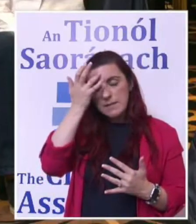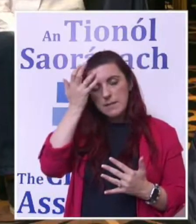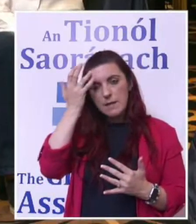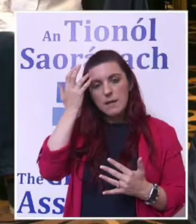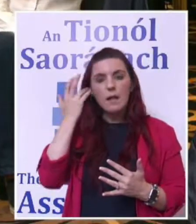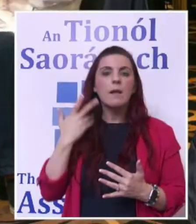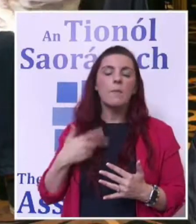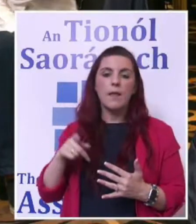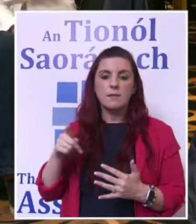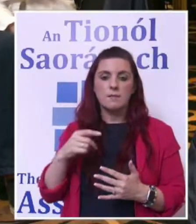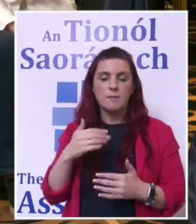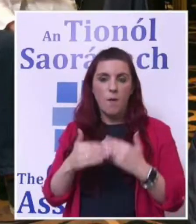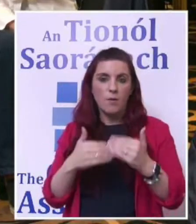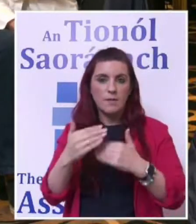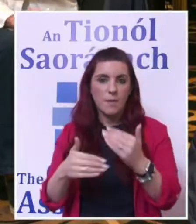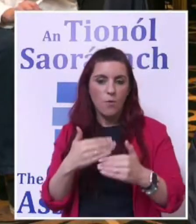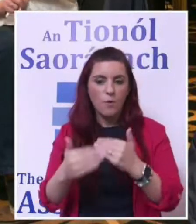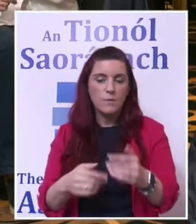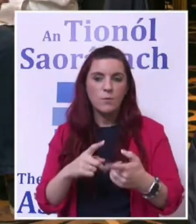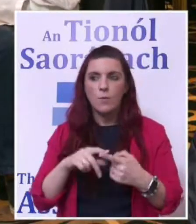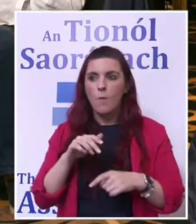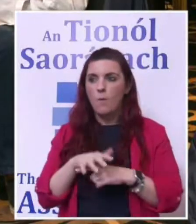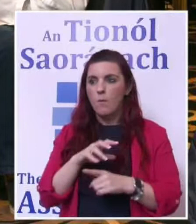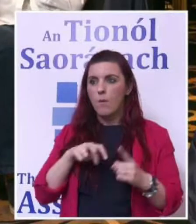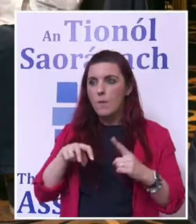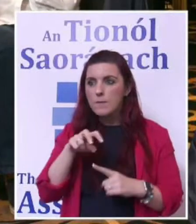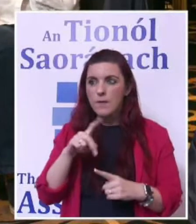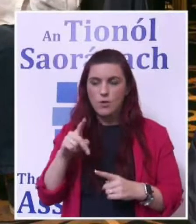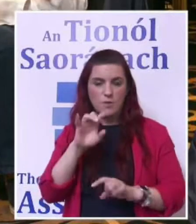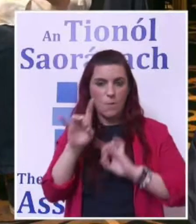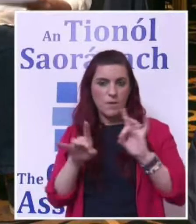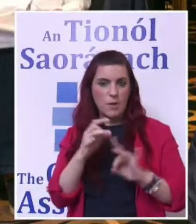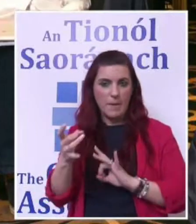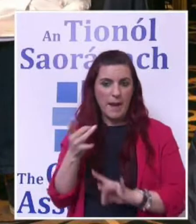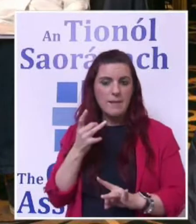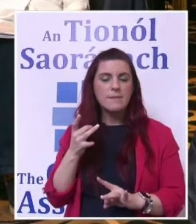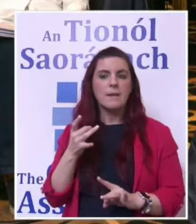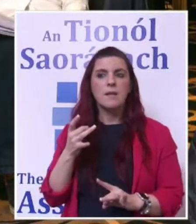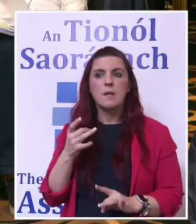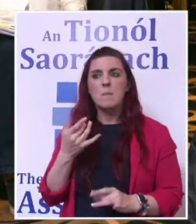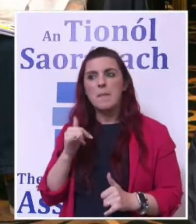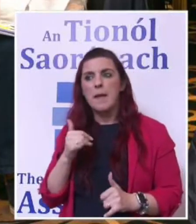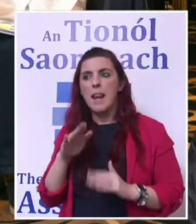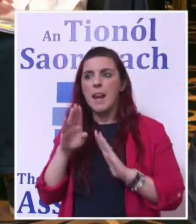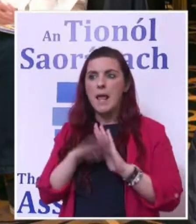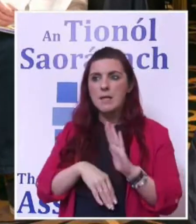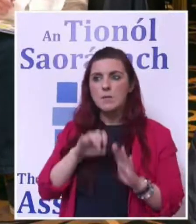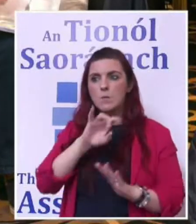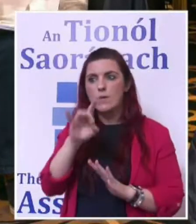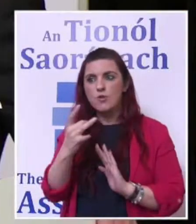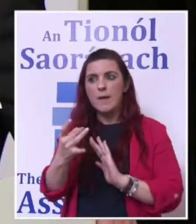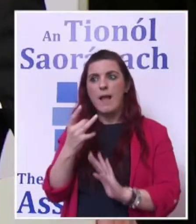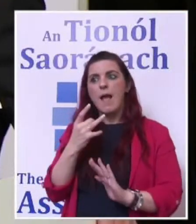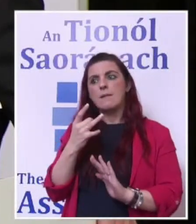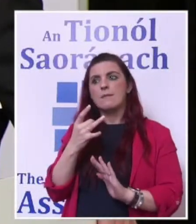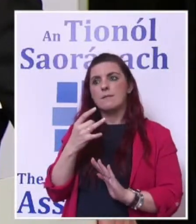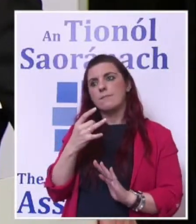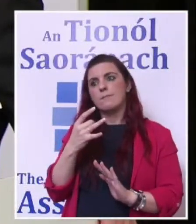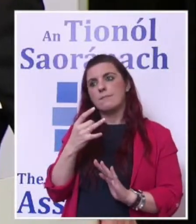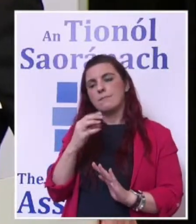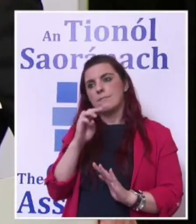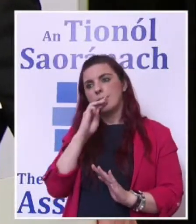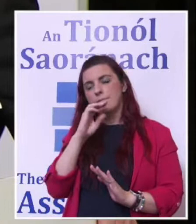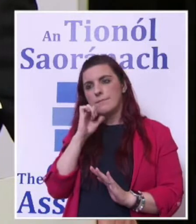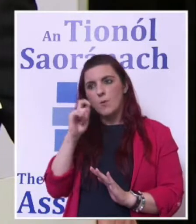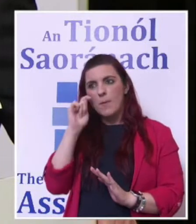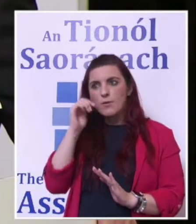in progress. And when you walk the room and listen to the questions that are being asked, and there's probably fewer questions being asked, which might, I don't think you're shy, that's